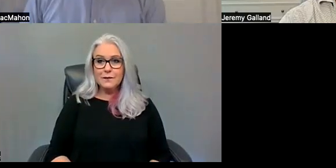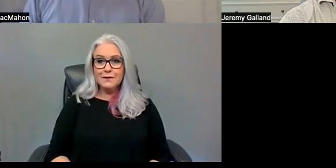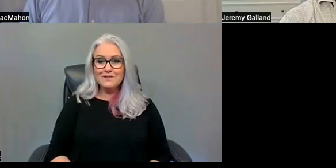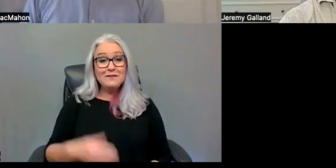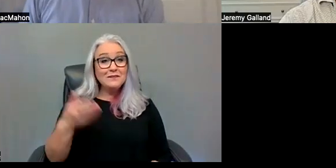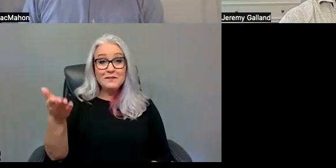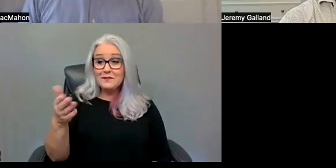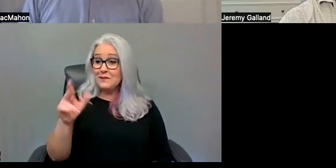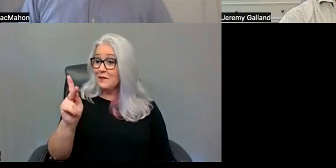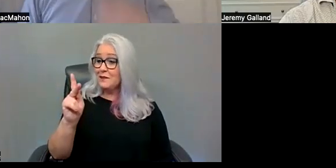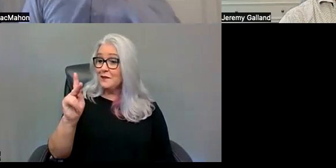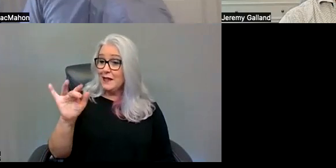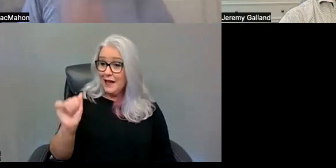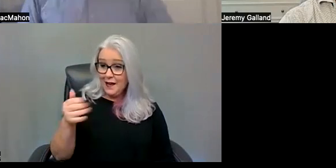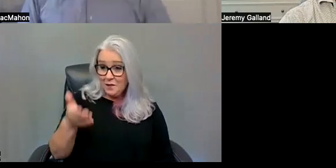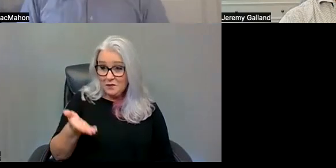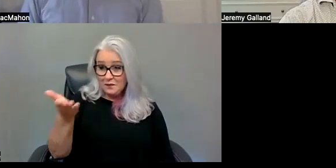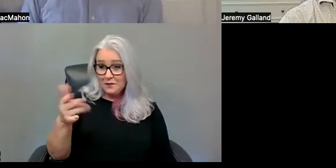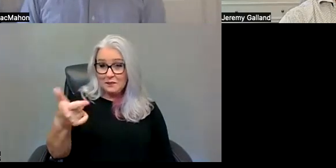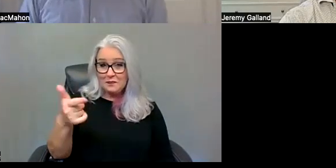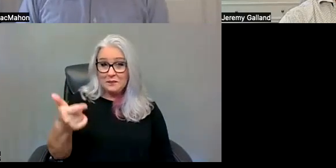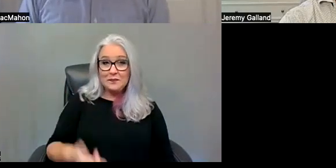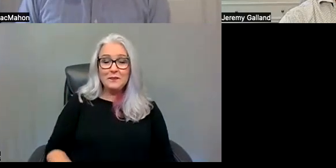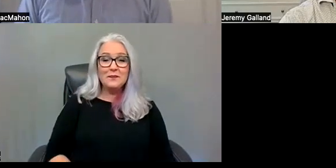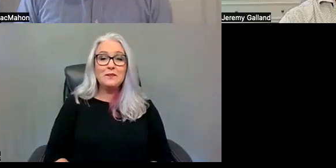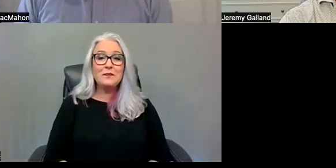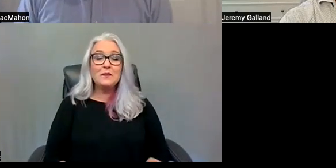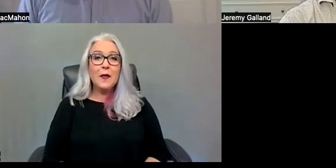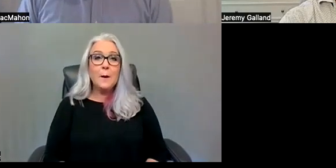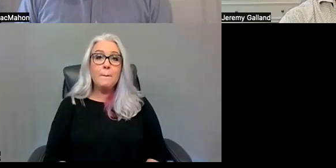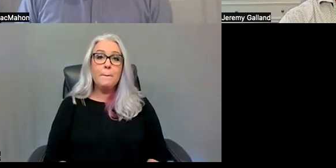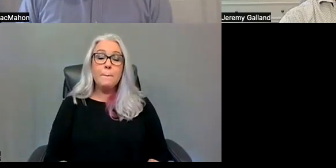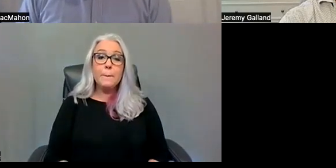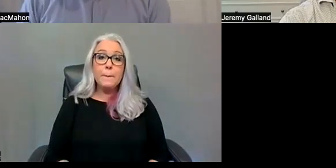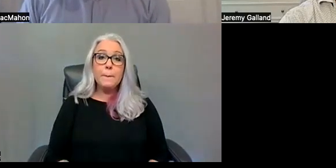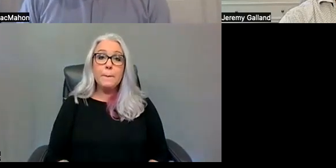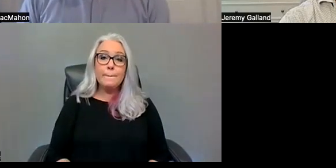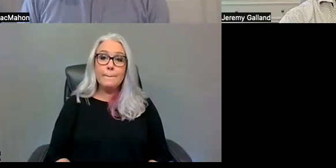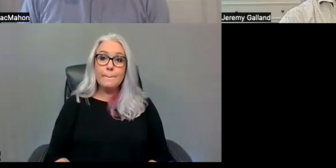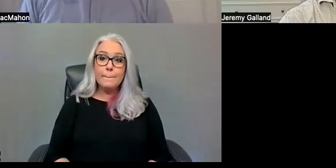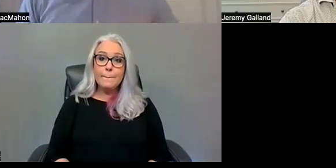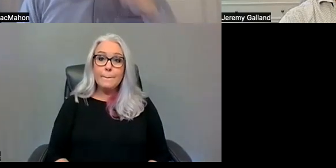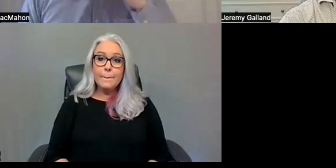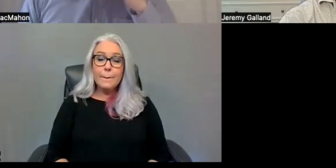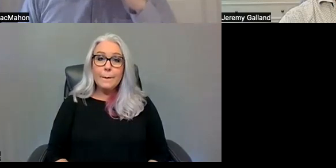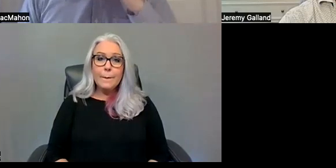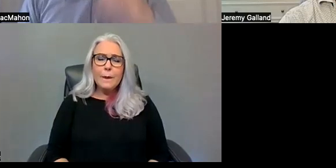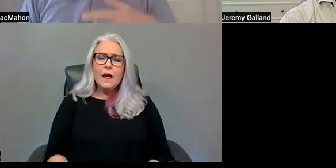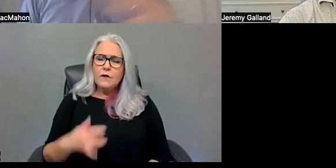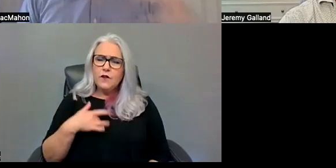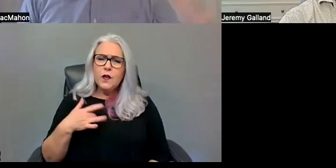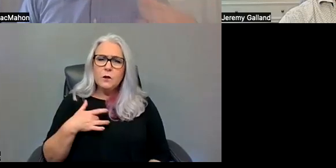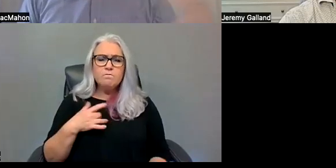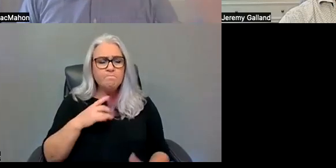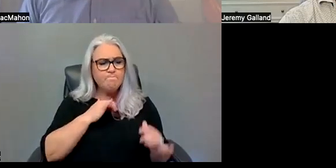Kai MacMahon, you go right ahead. Thank you. So I would echo what the other candidates have